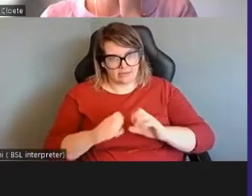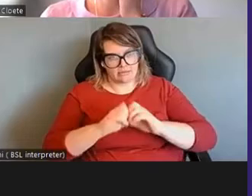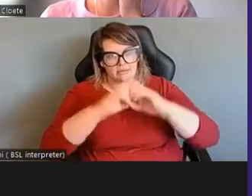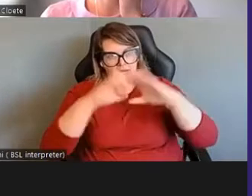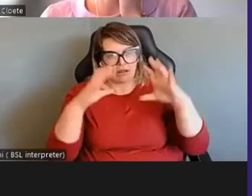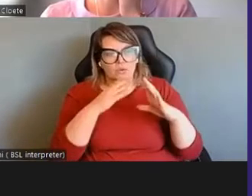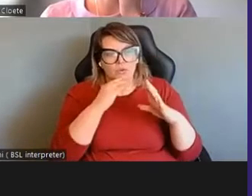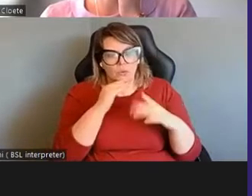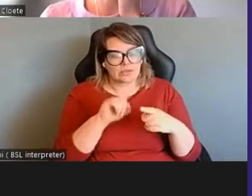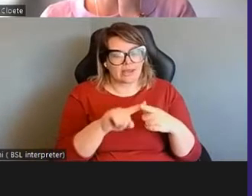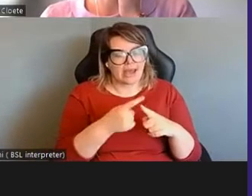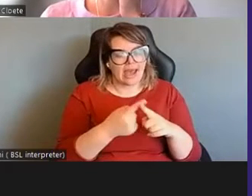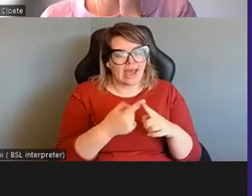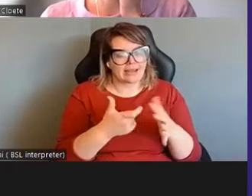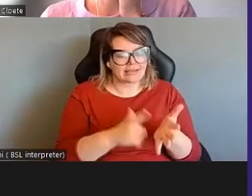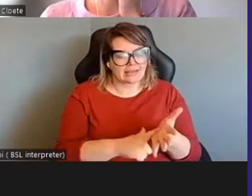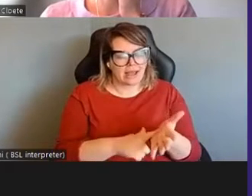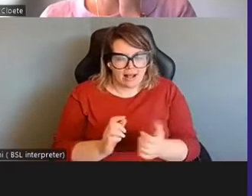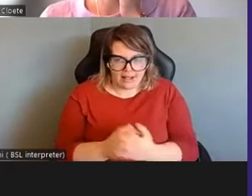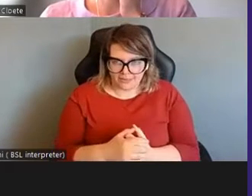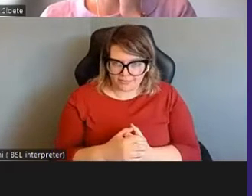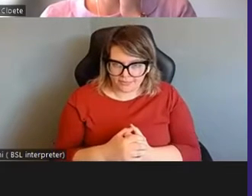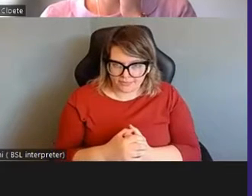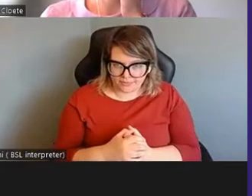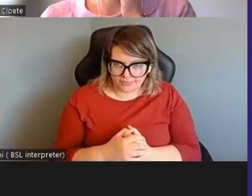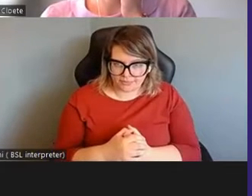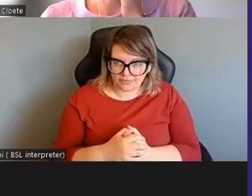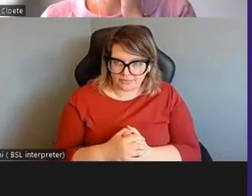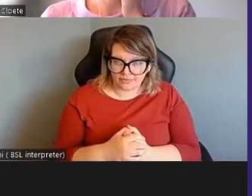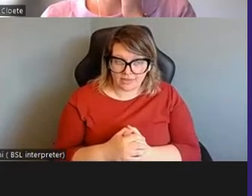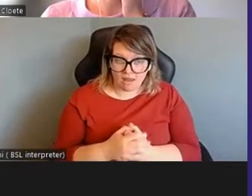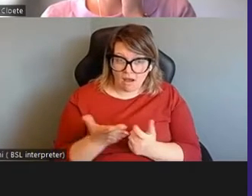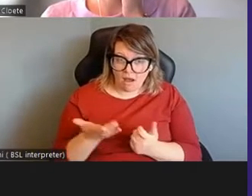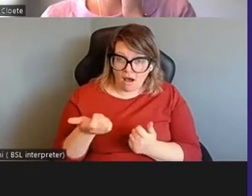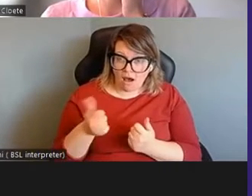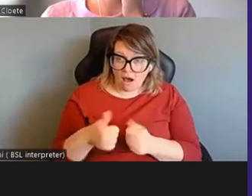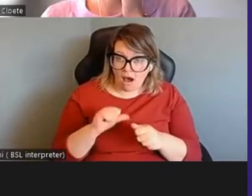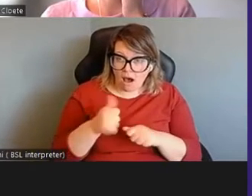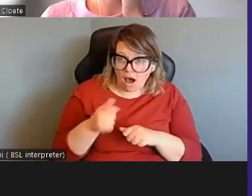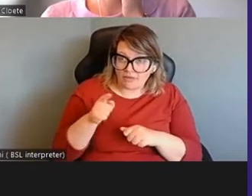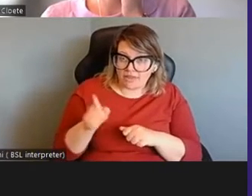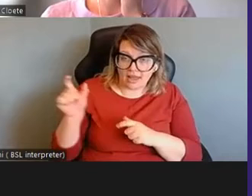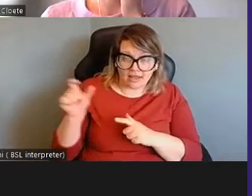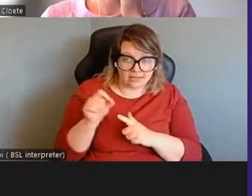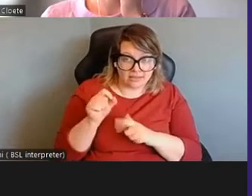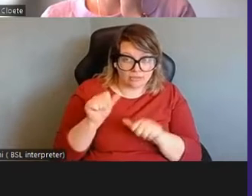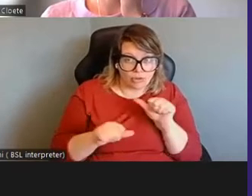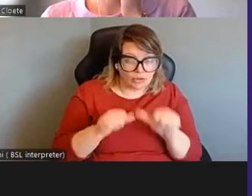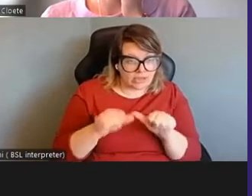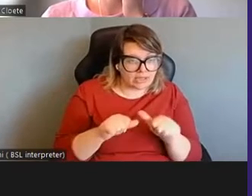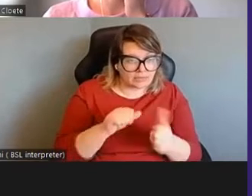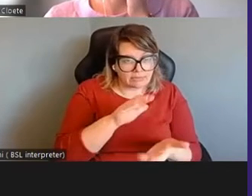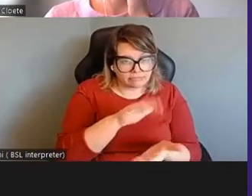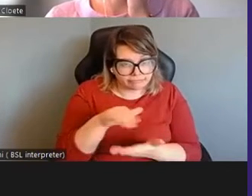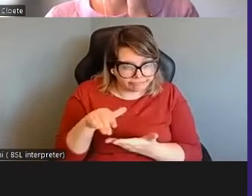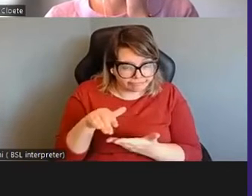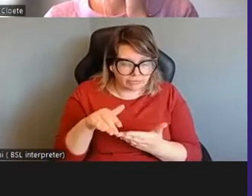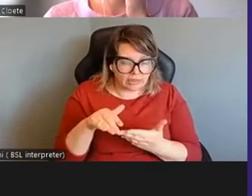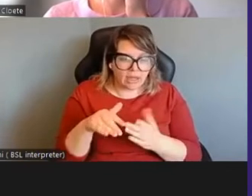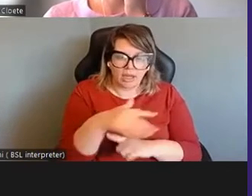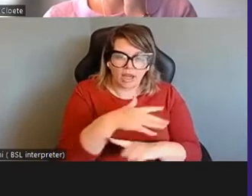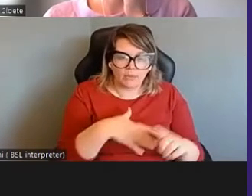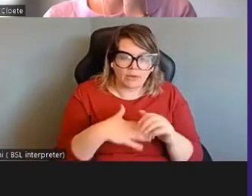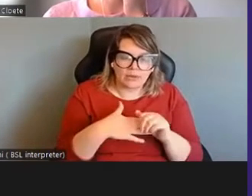Excel. So following this experience in doing community-led M&E with their water project,